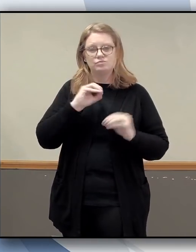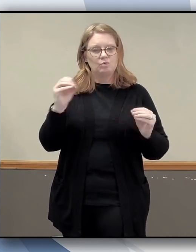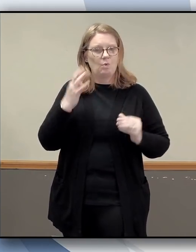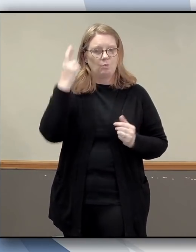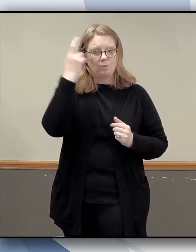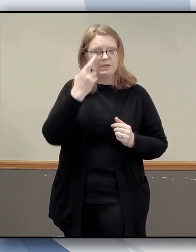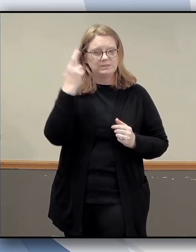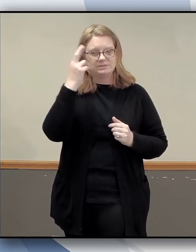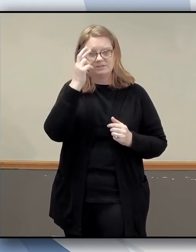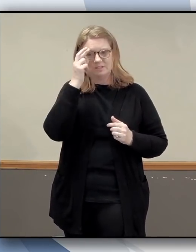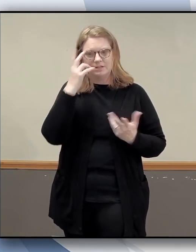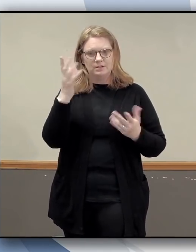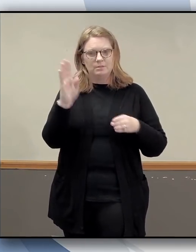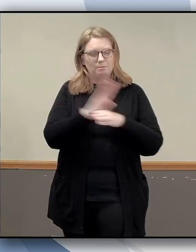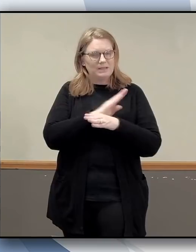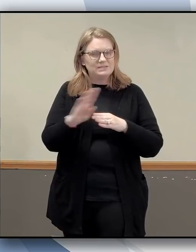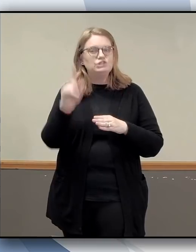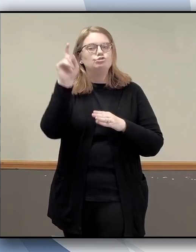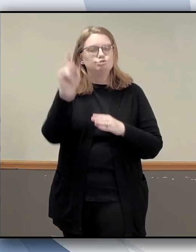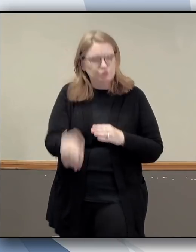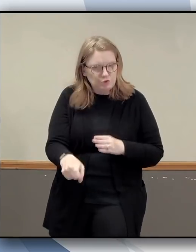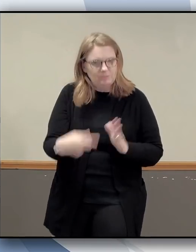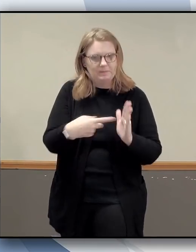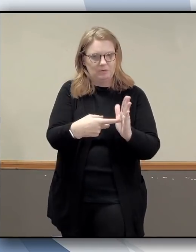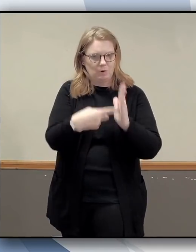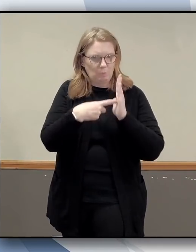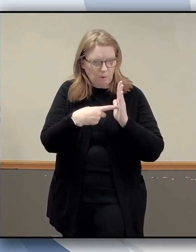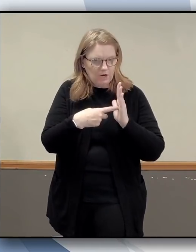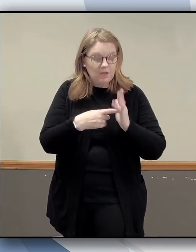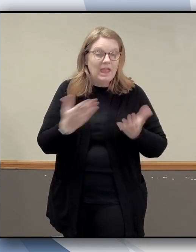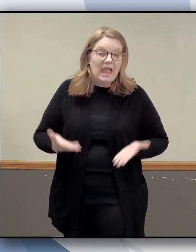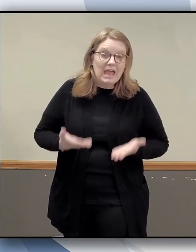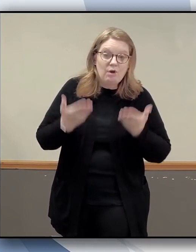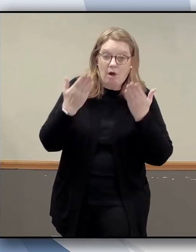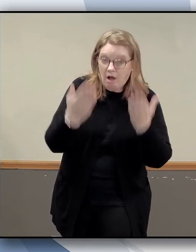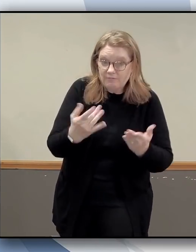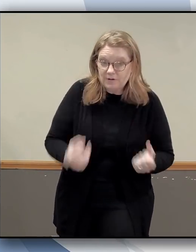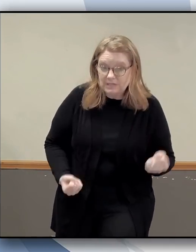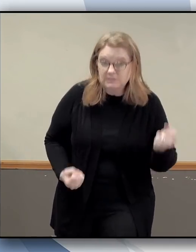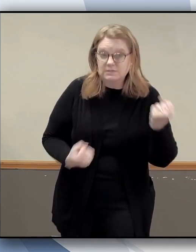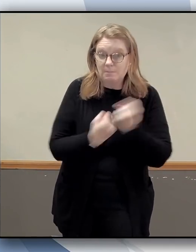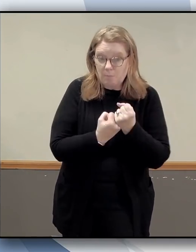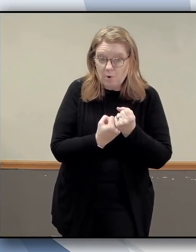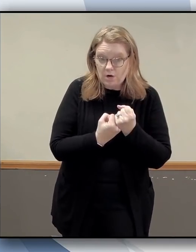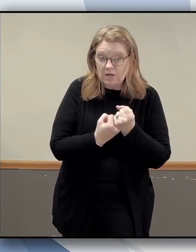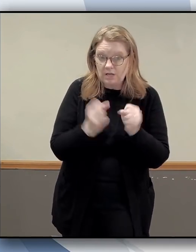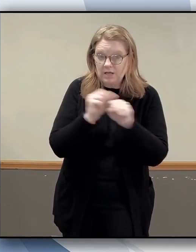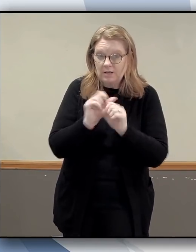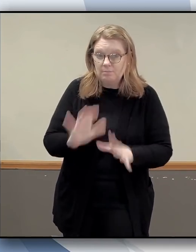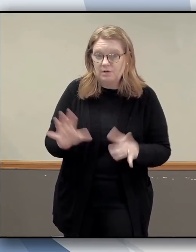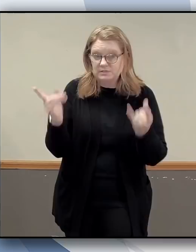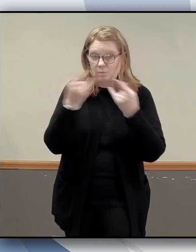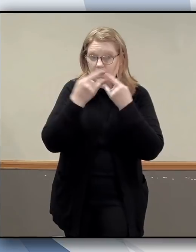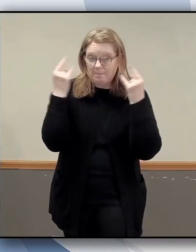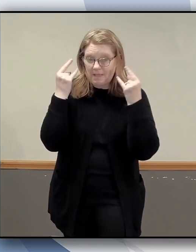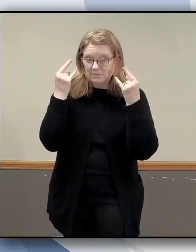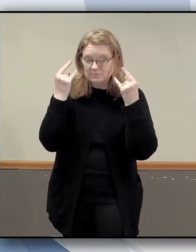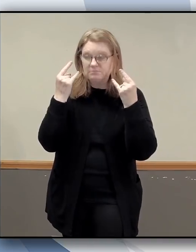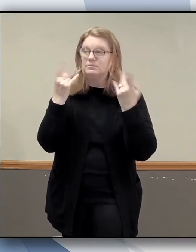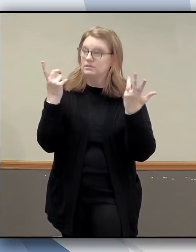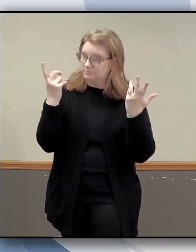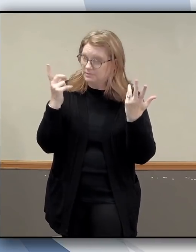that businesses shouldn't be requiring and offering and supporting all of their employees to wear masks during this